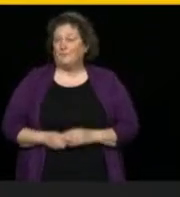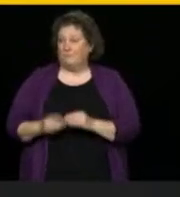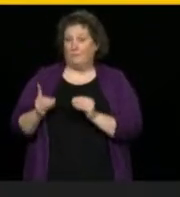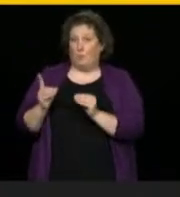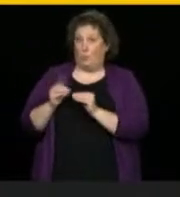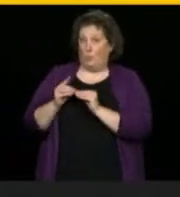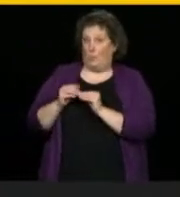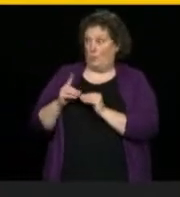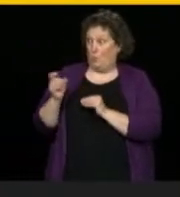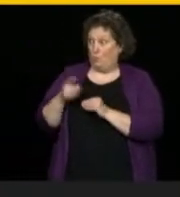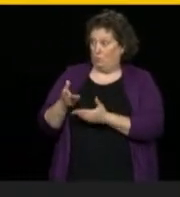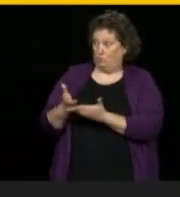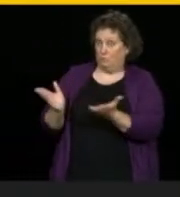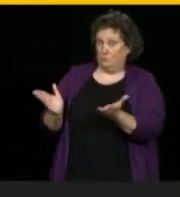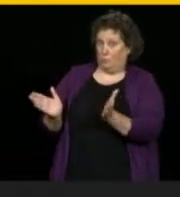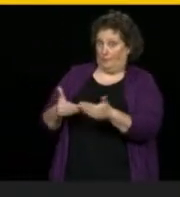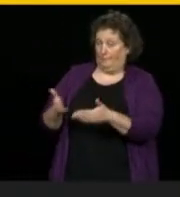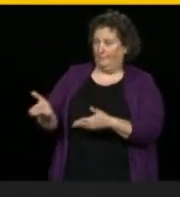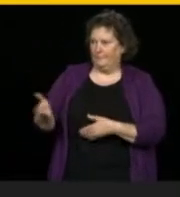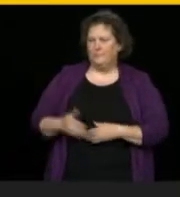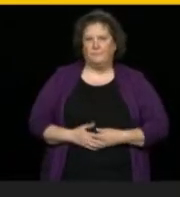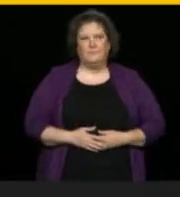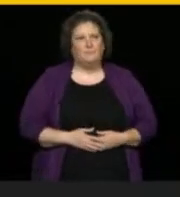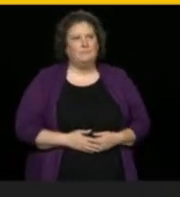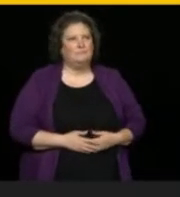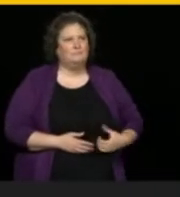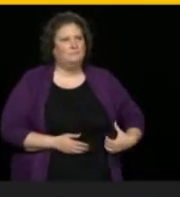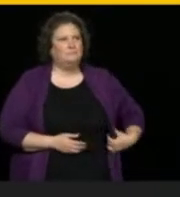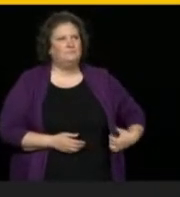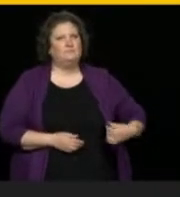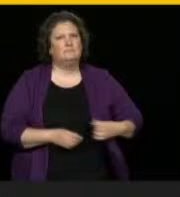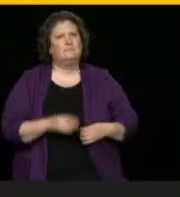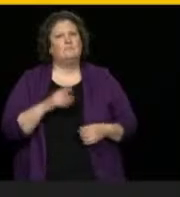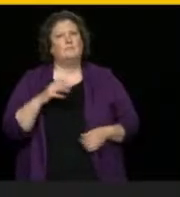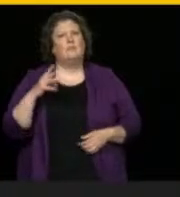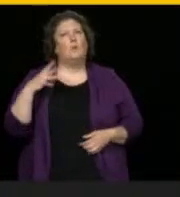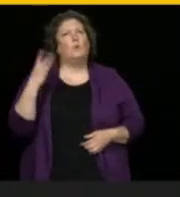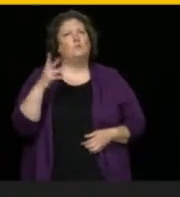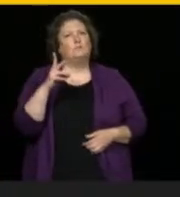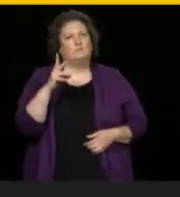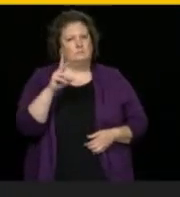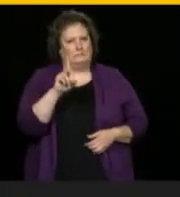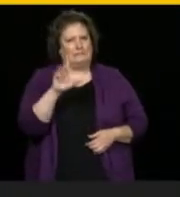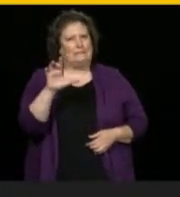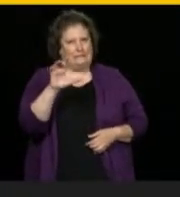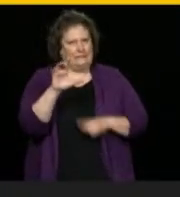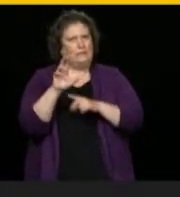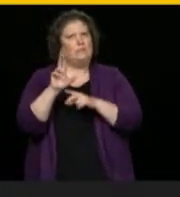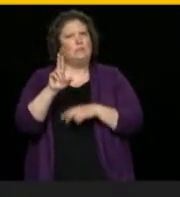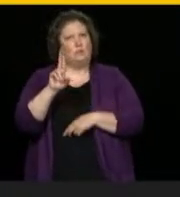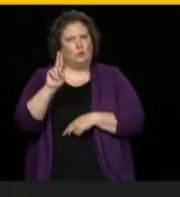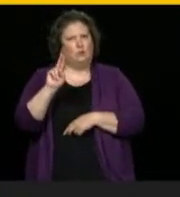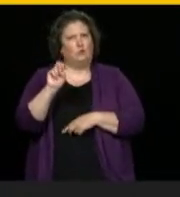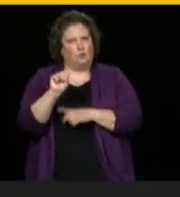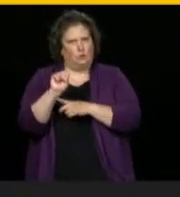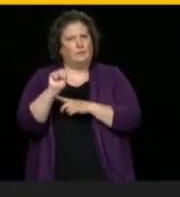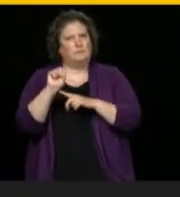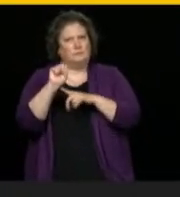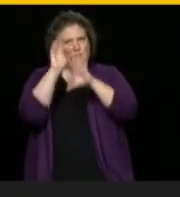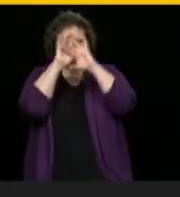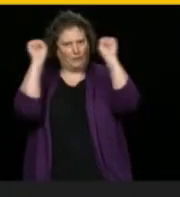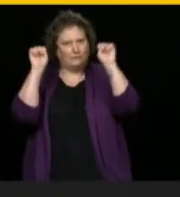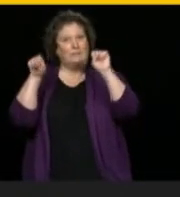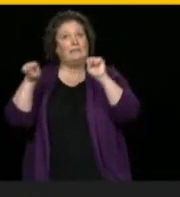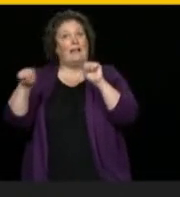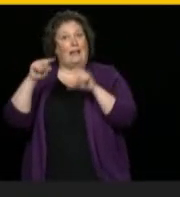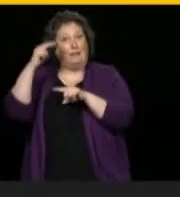Busy day domestically, of course, but down in D.C., we have the U.S. President Donald Trump, Mexican counterpart, having a meeting. You spoke to the Mexican president